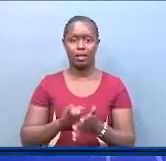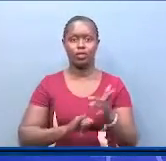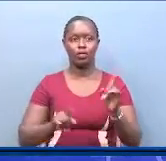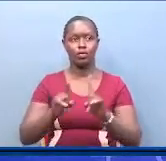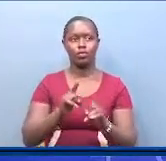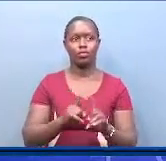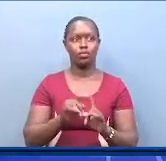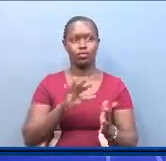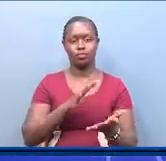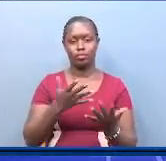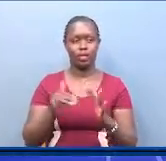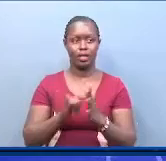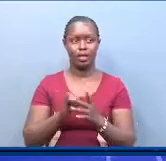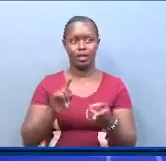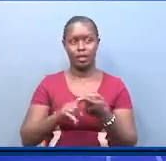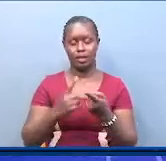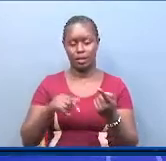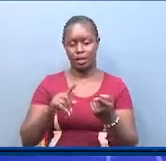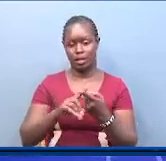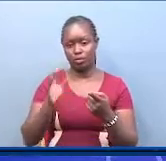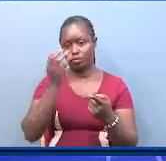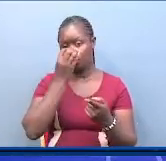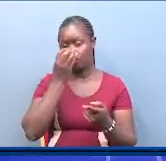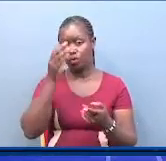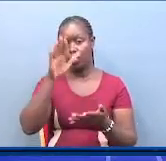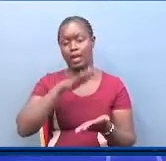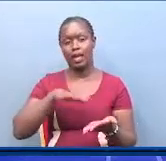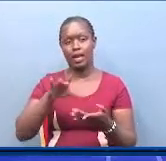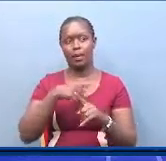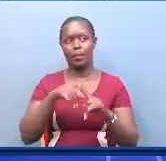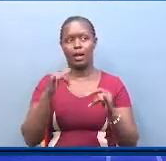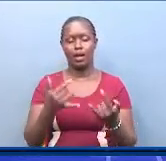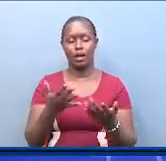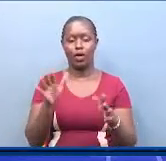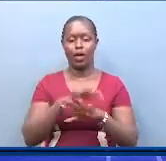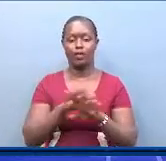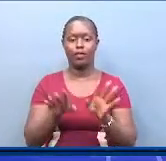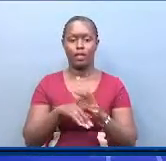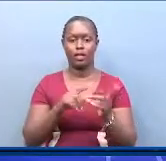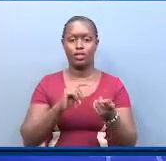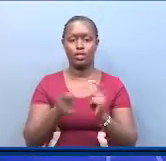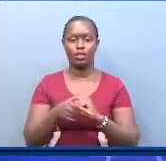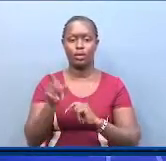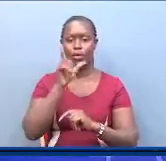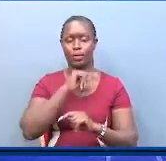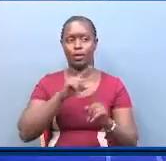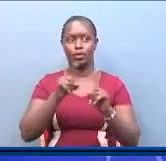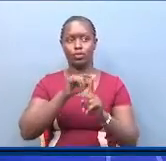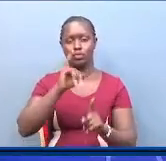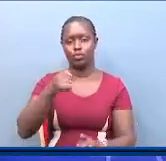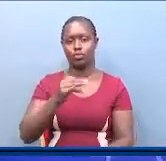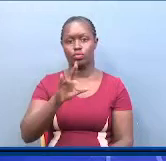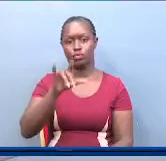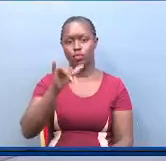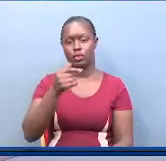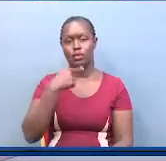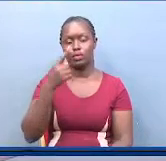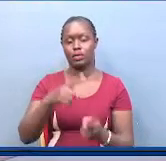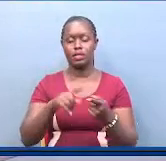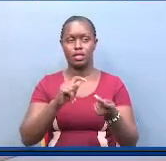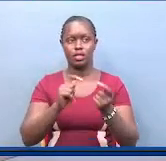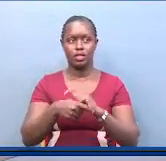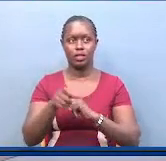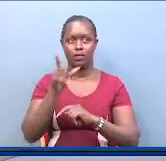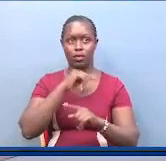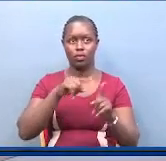like it is Rutonated. But currently, the game has changed. And Julia, you say the game has changed. Yes. You